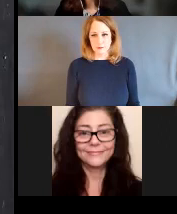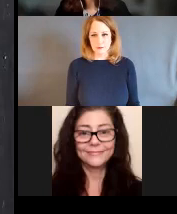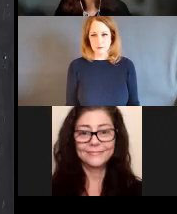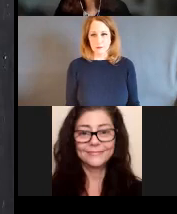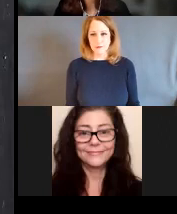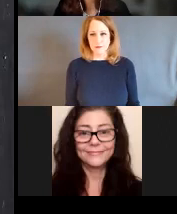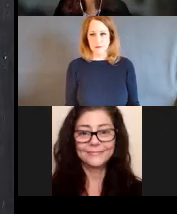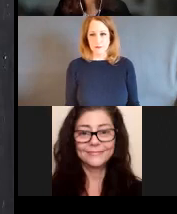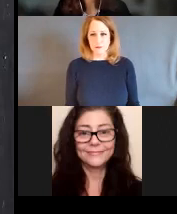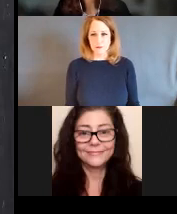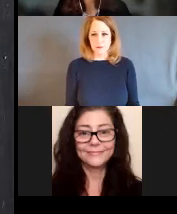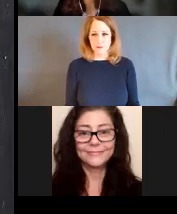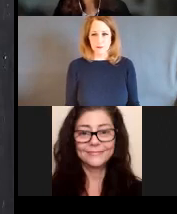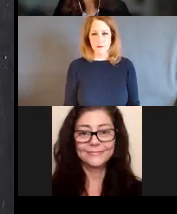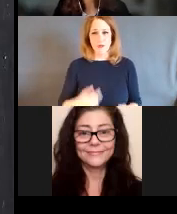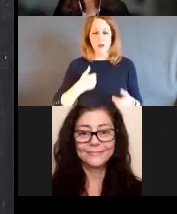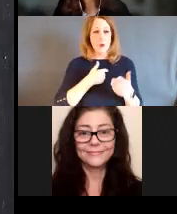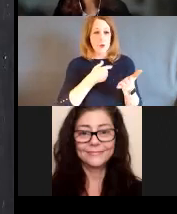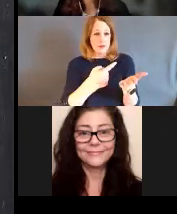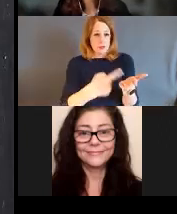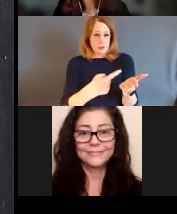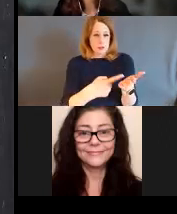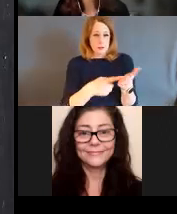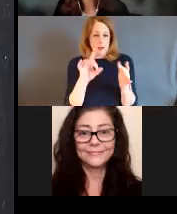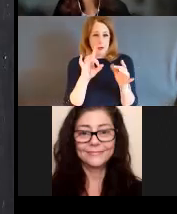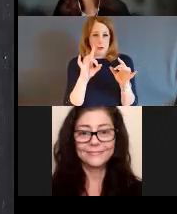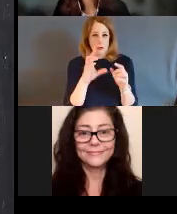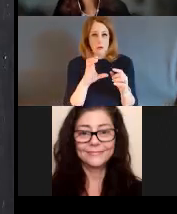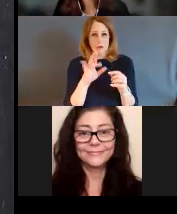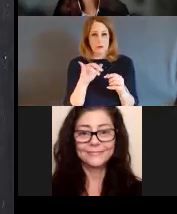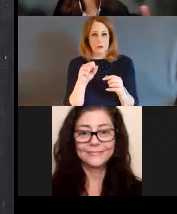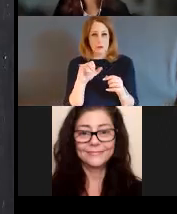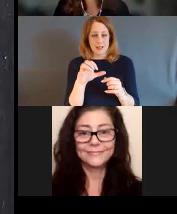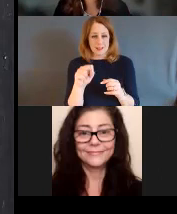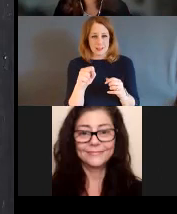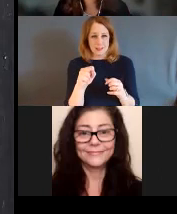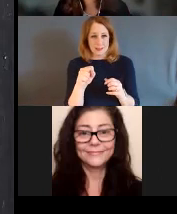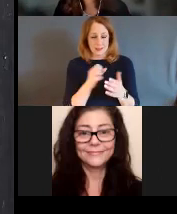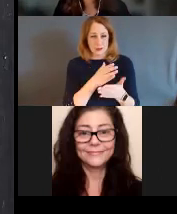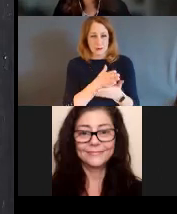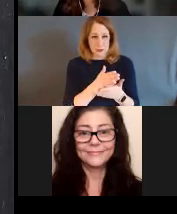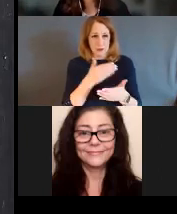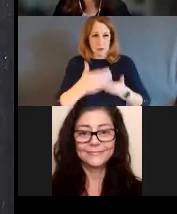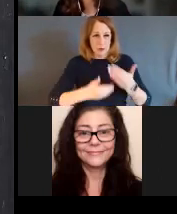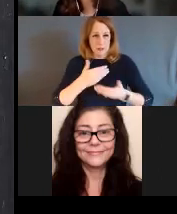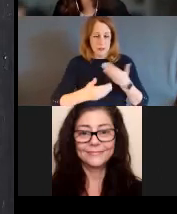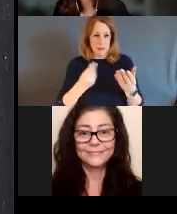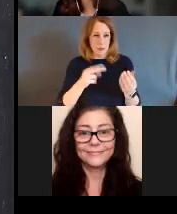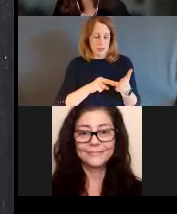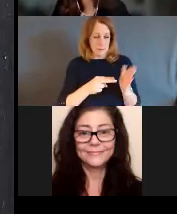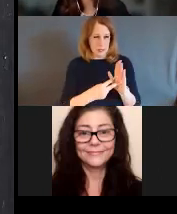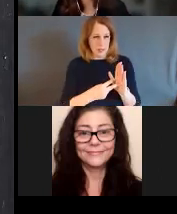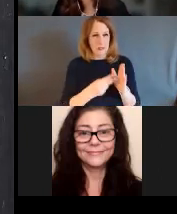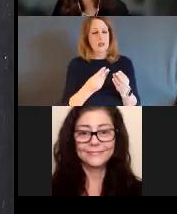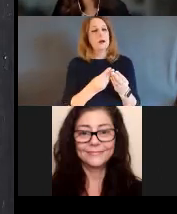All right, so we've talked about crisis intervention and the crisis intervention process and what a crisis is, and providing